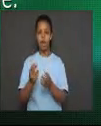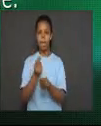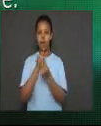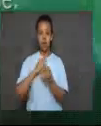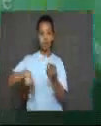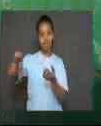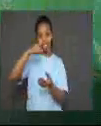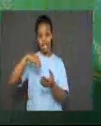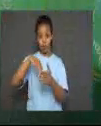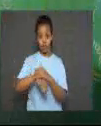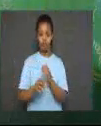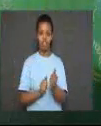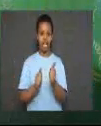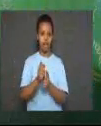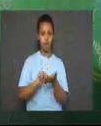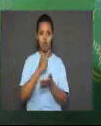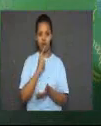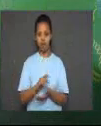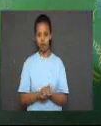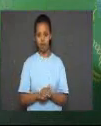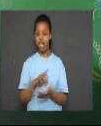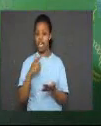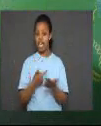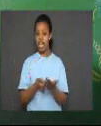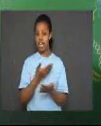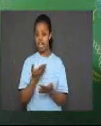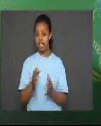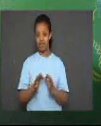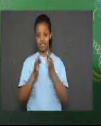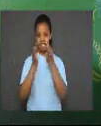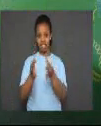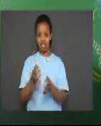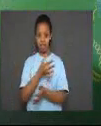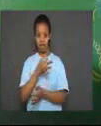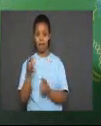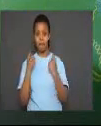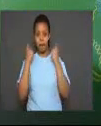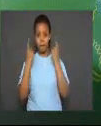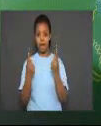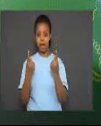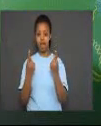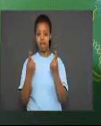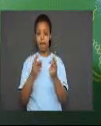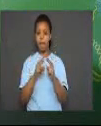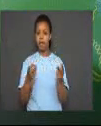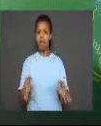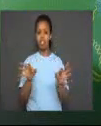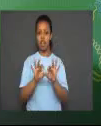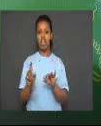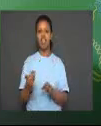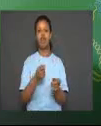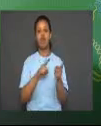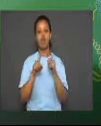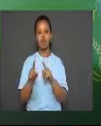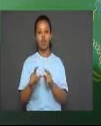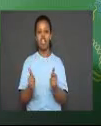cycles. In order to understand succession, it is necessary to understand